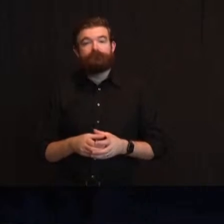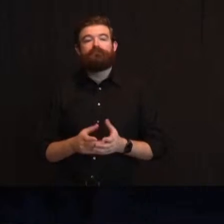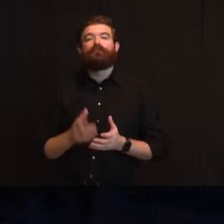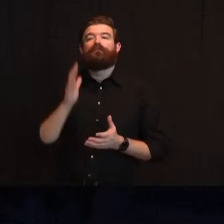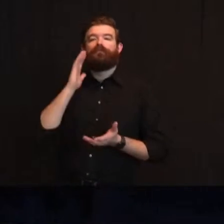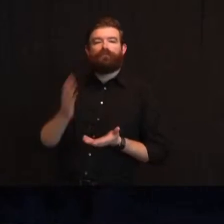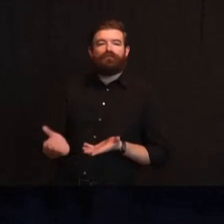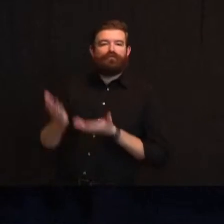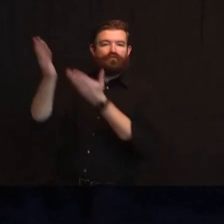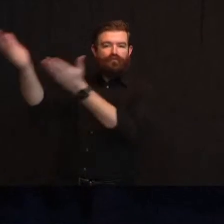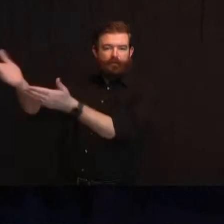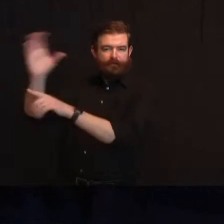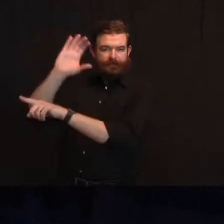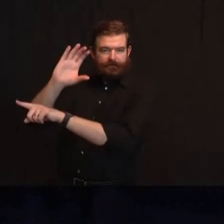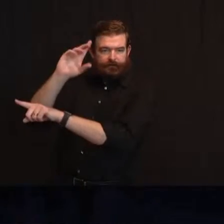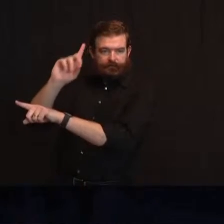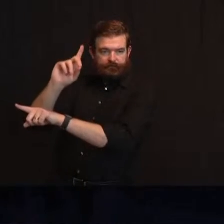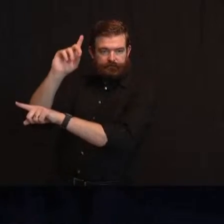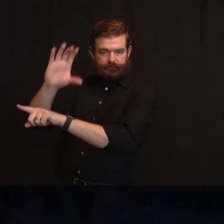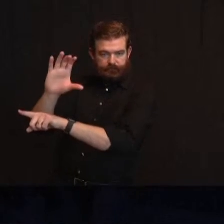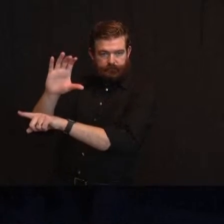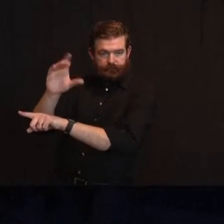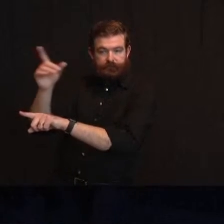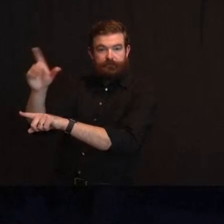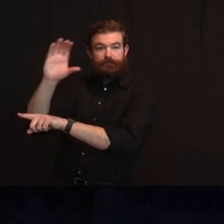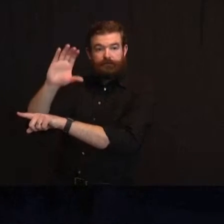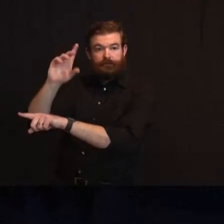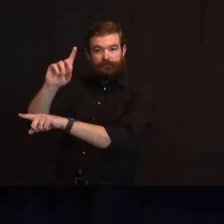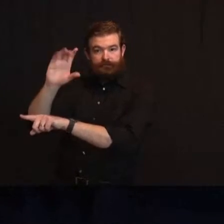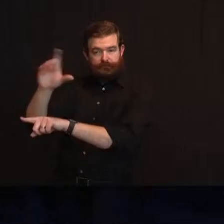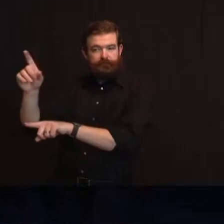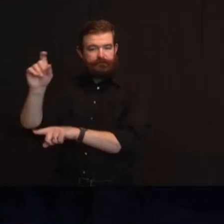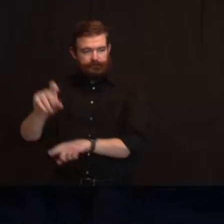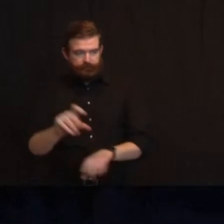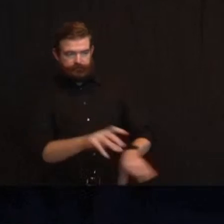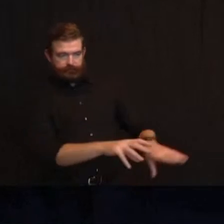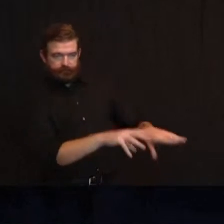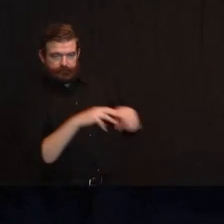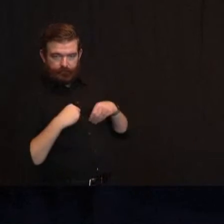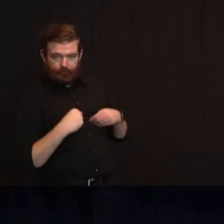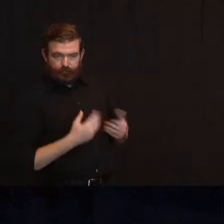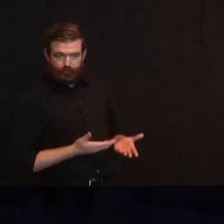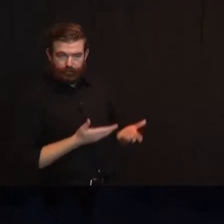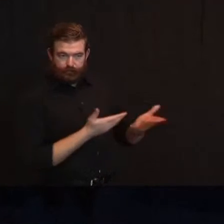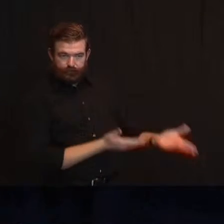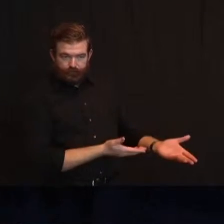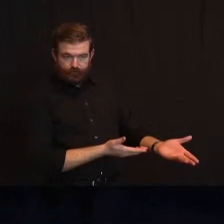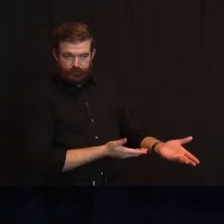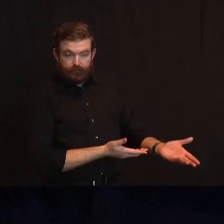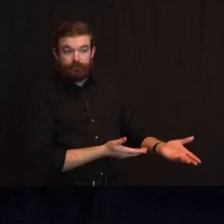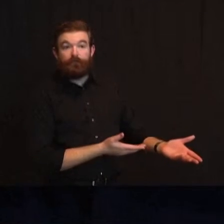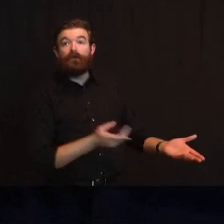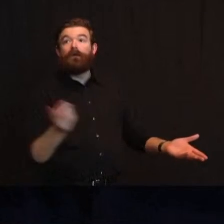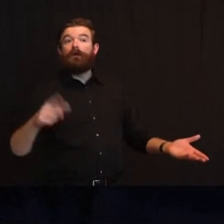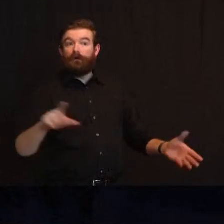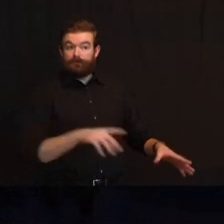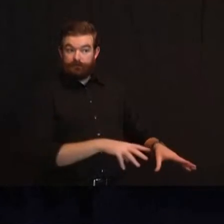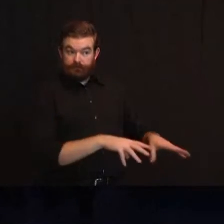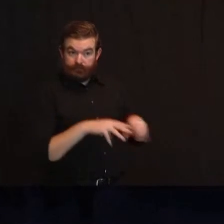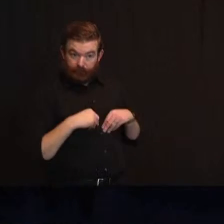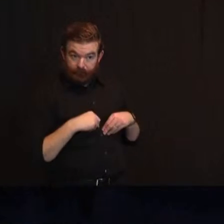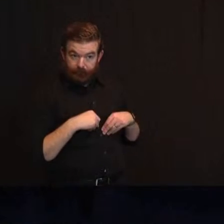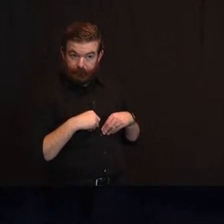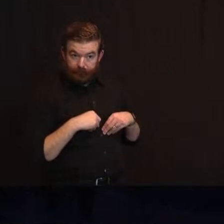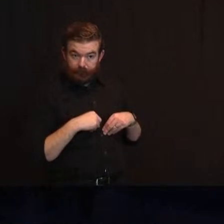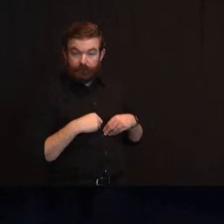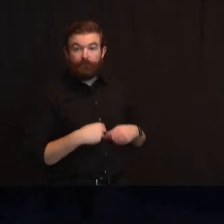need to approve those, or accept, I should say, those recommendations. And once the CDC issues their guidance, that will be published in